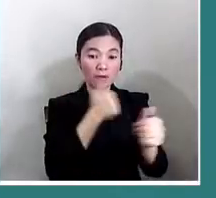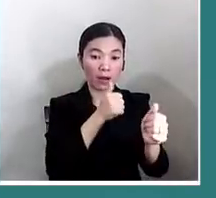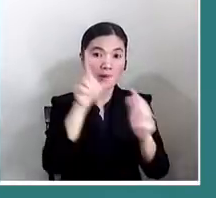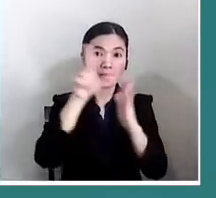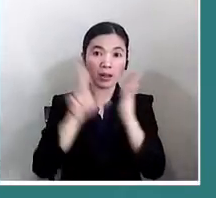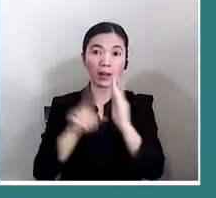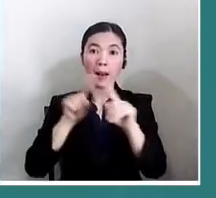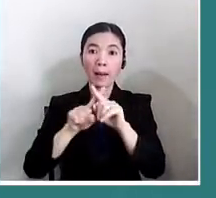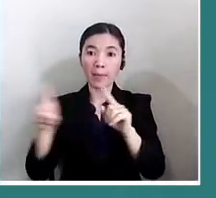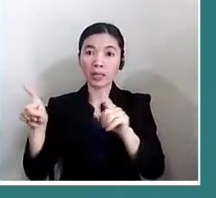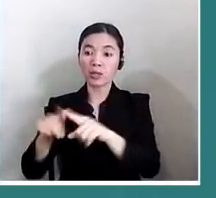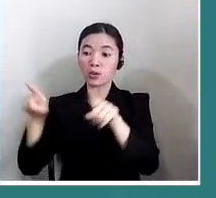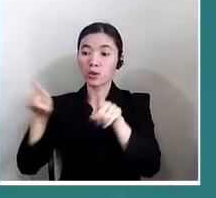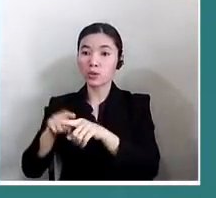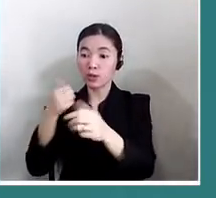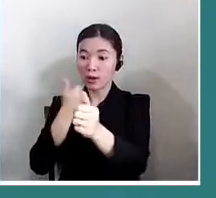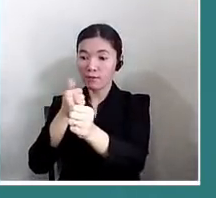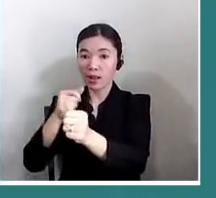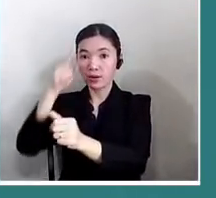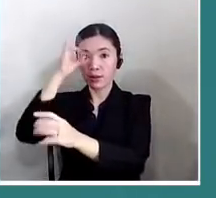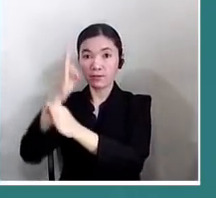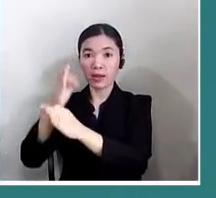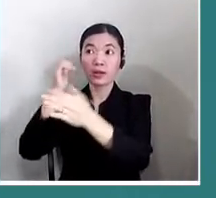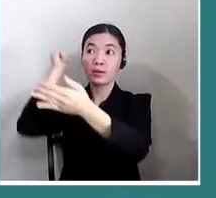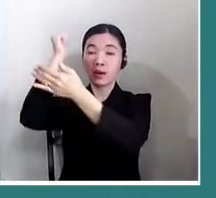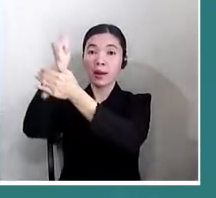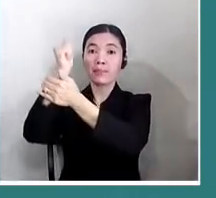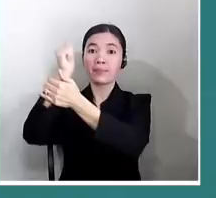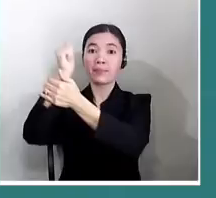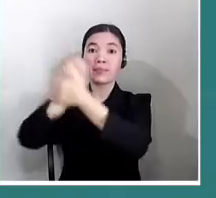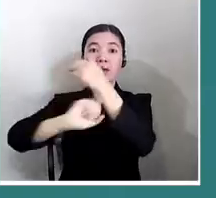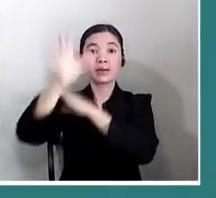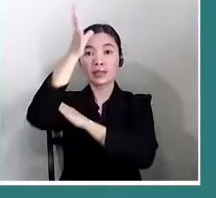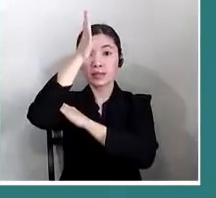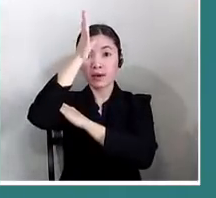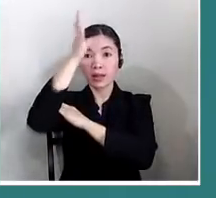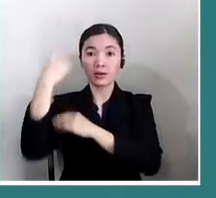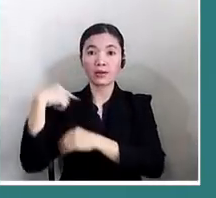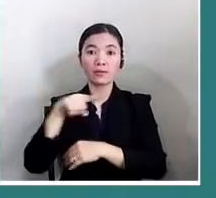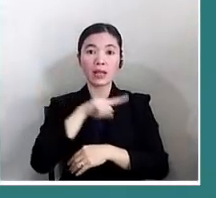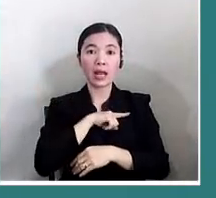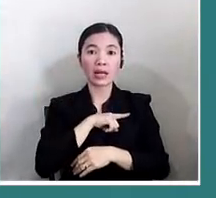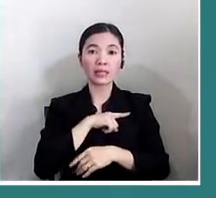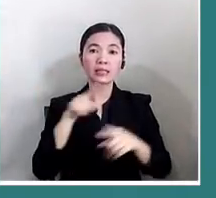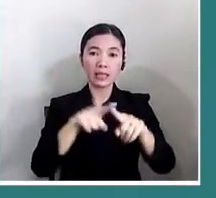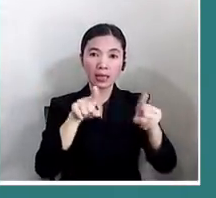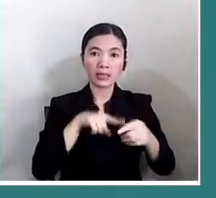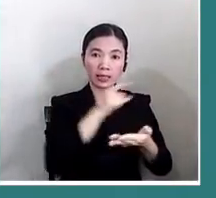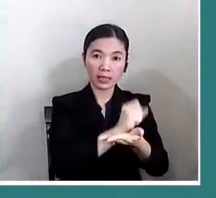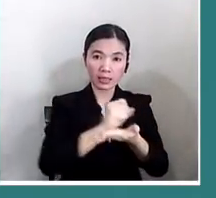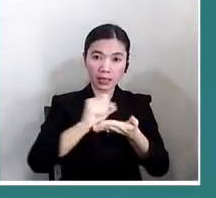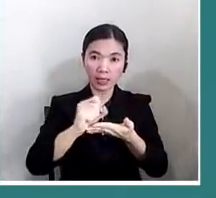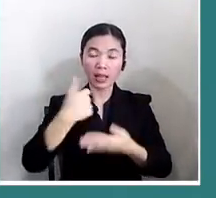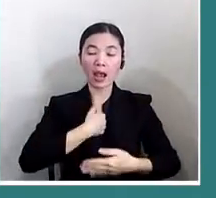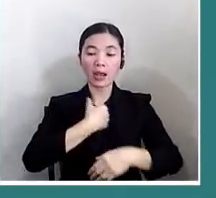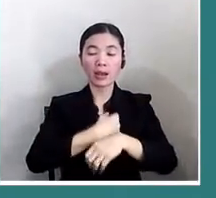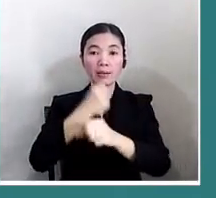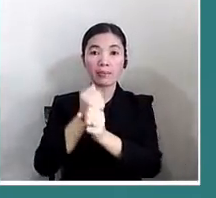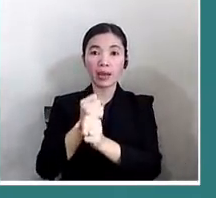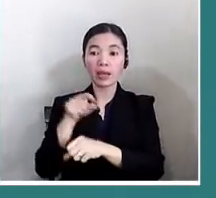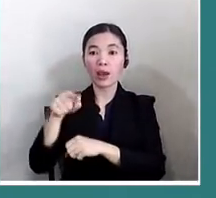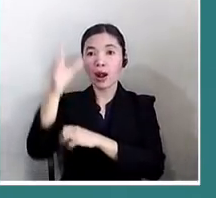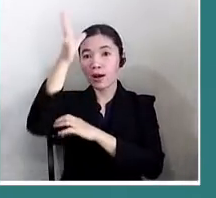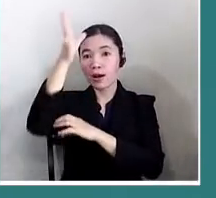Abraham, who is the father of all of us, as it is written, I have made you father of